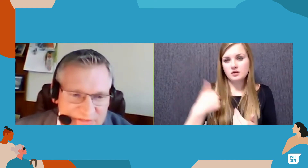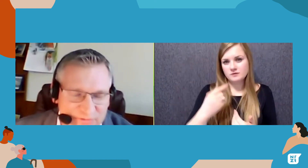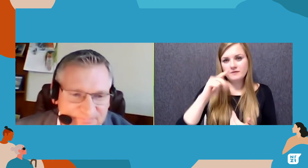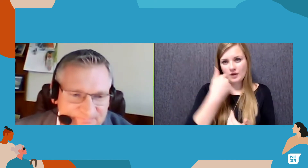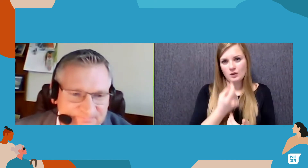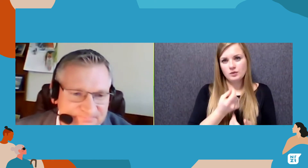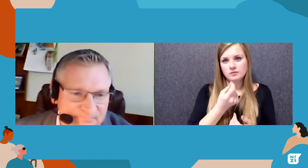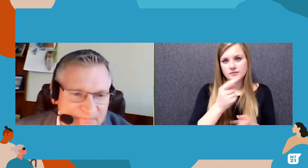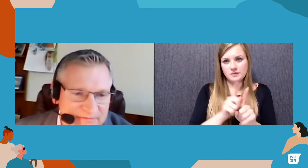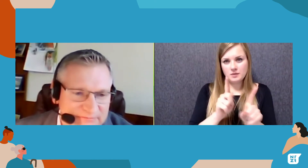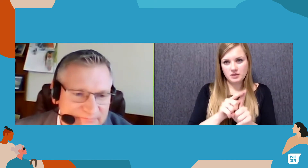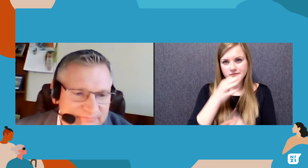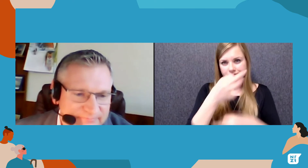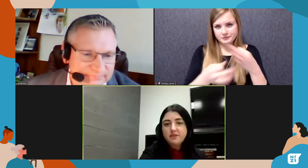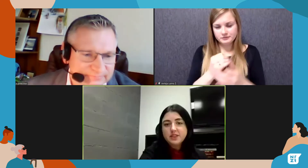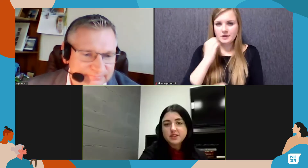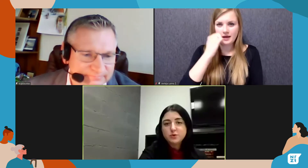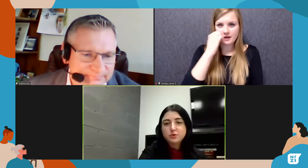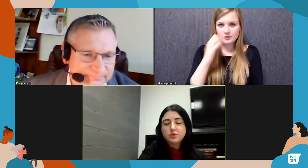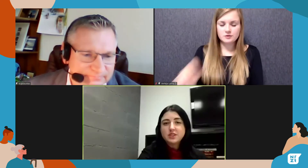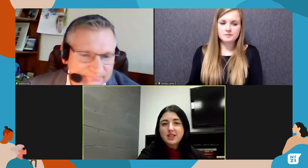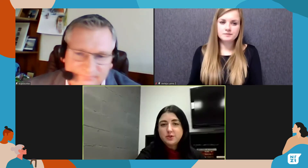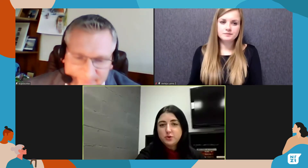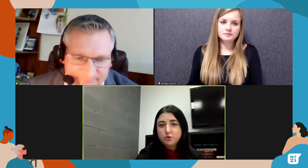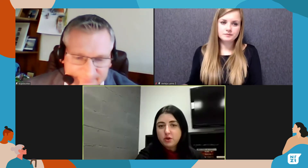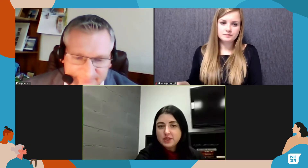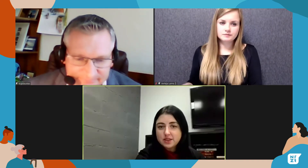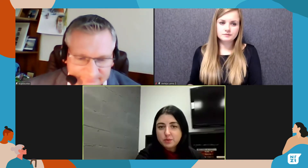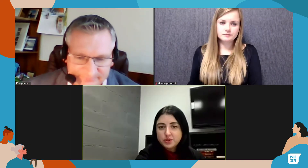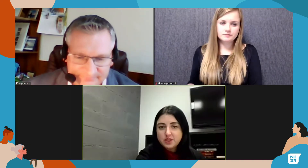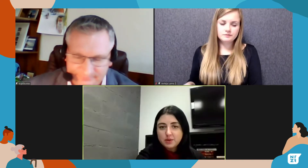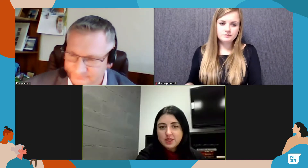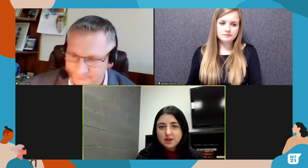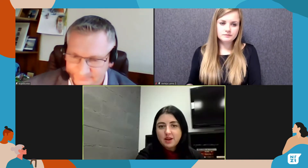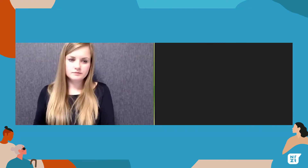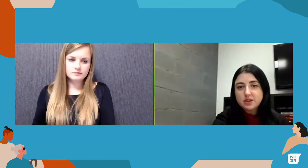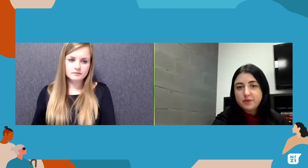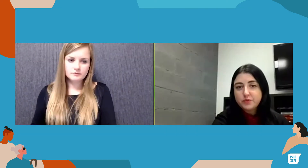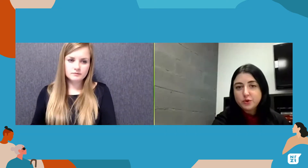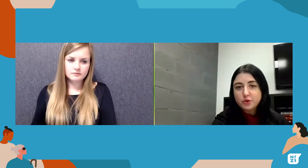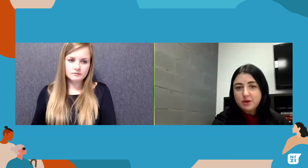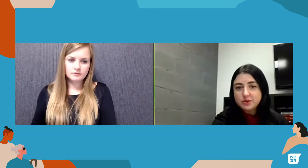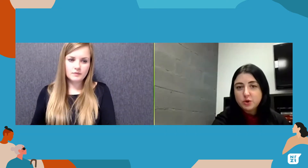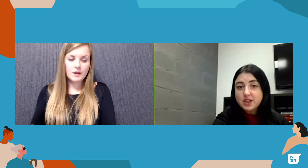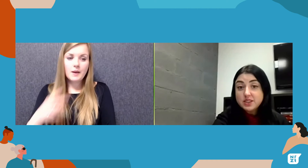Well, if I have a possibility, I will speak later on.